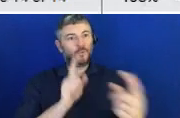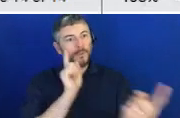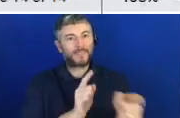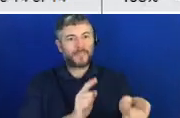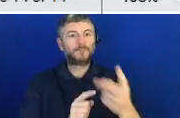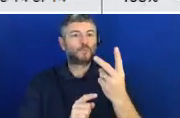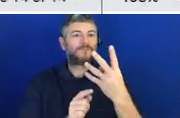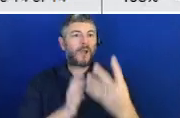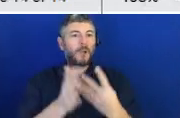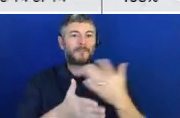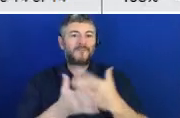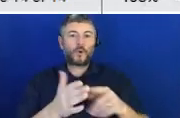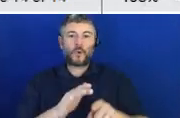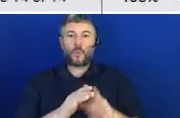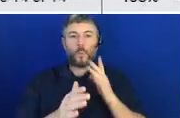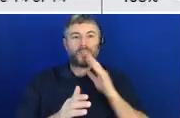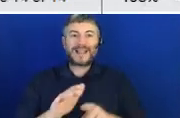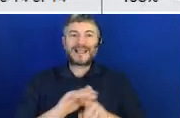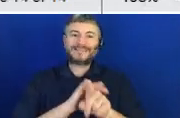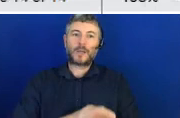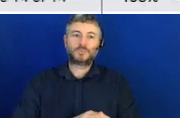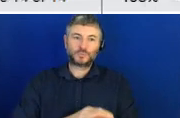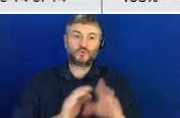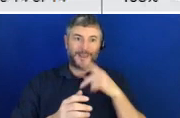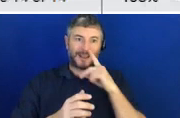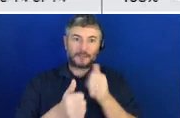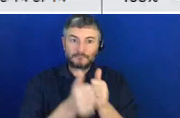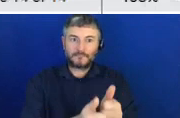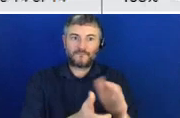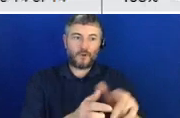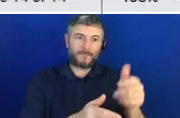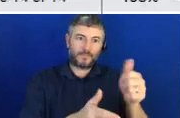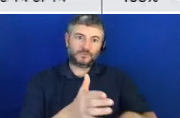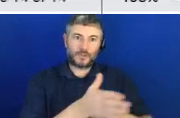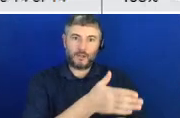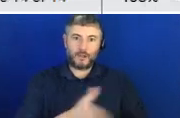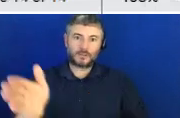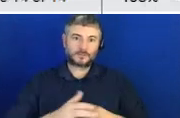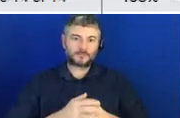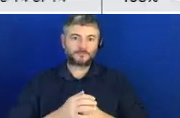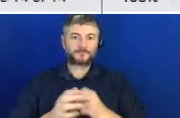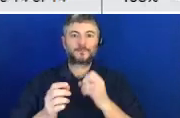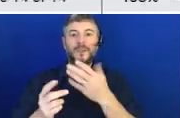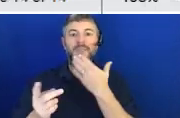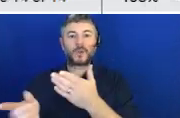interesting. Okay. Thank you, Lizzie. And Janita?